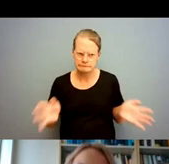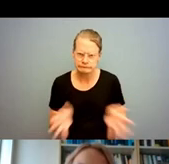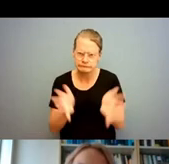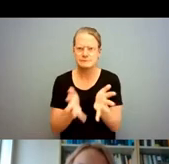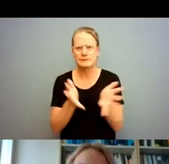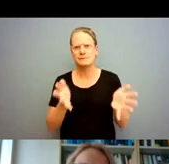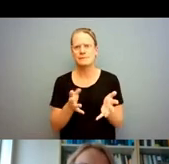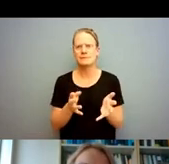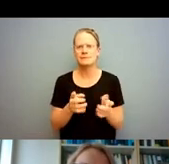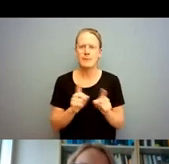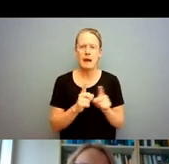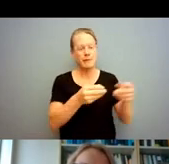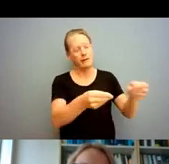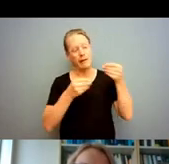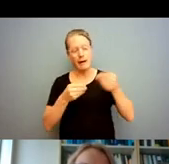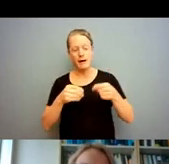merely states